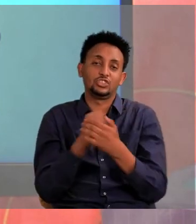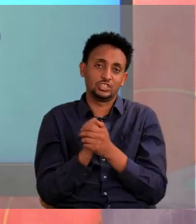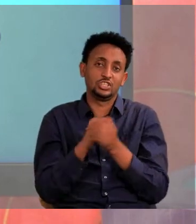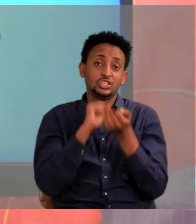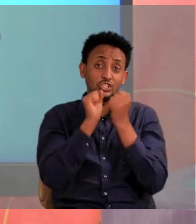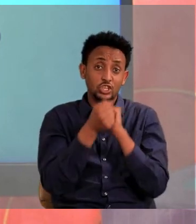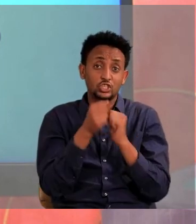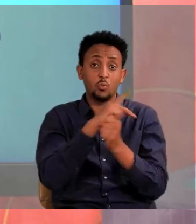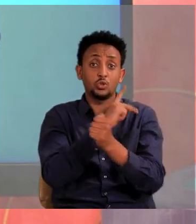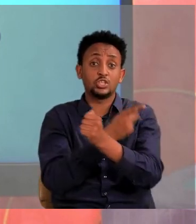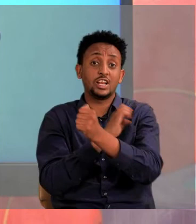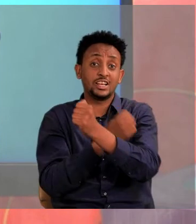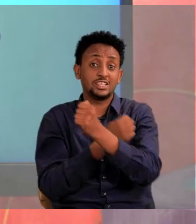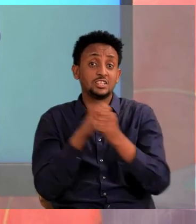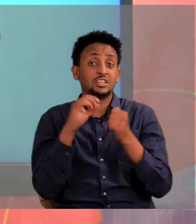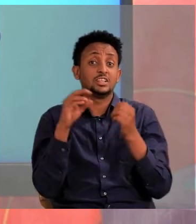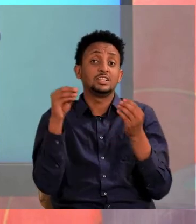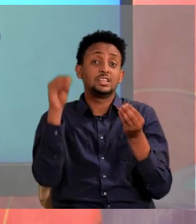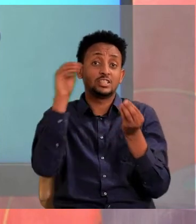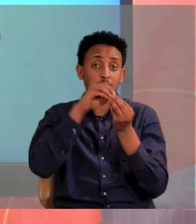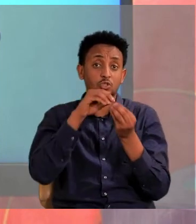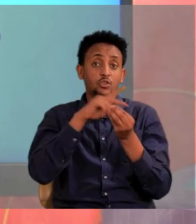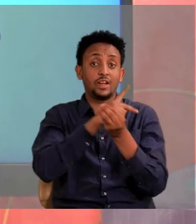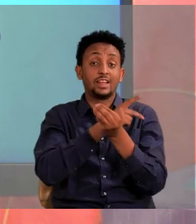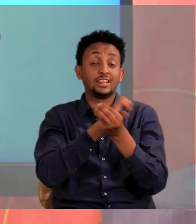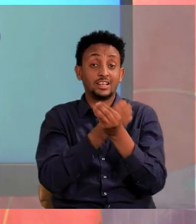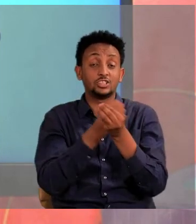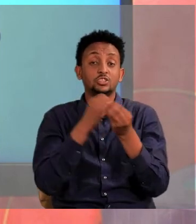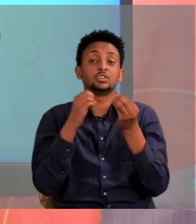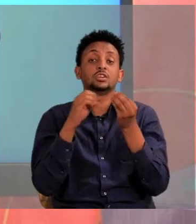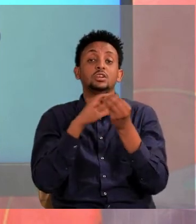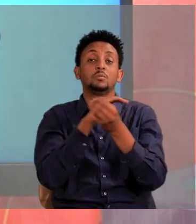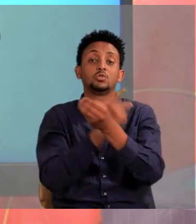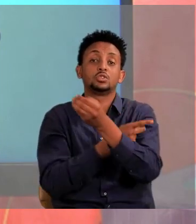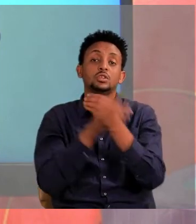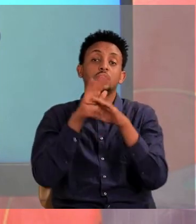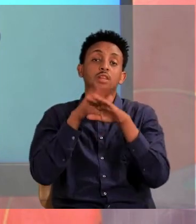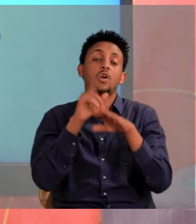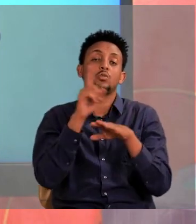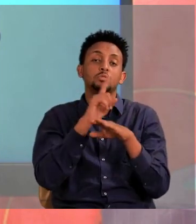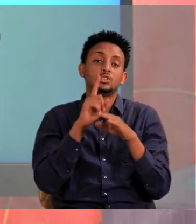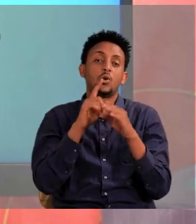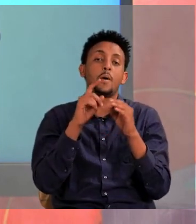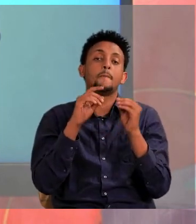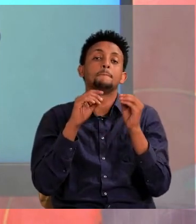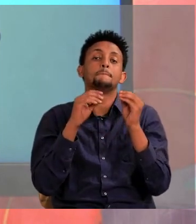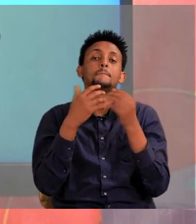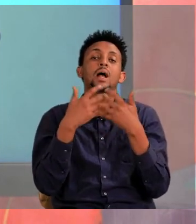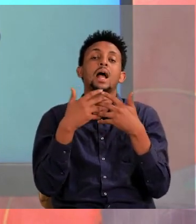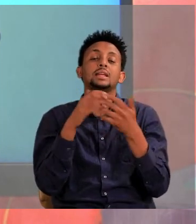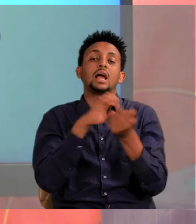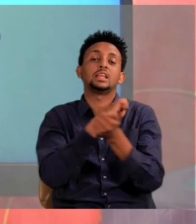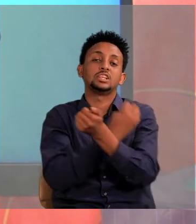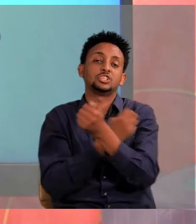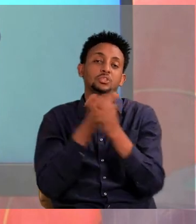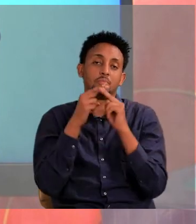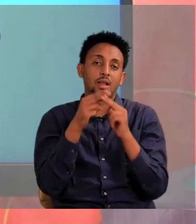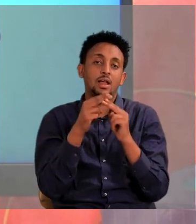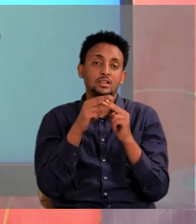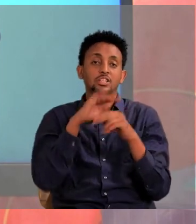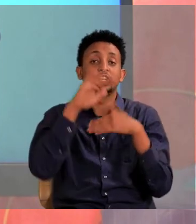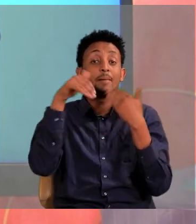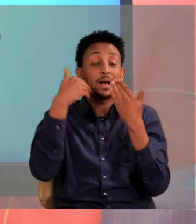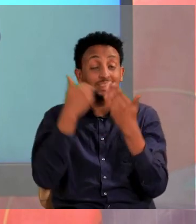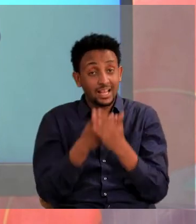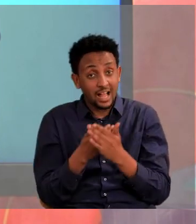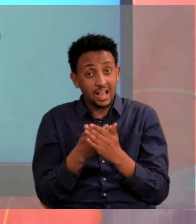The change of potential energy, the summation of kinetic energy and potential energy is known to be mechanical energy. Therefore,